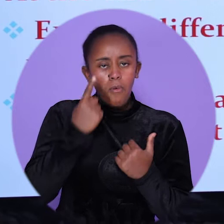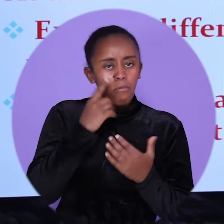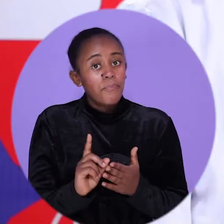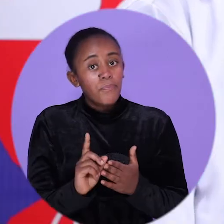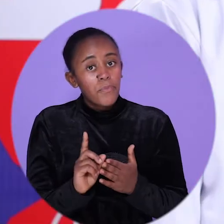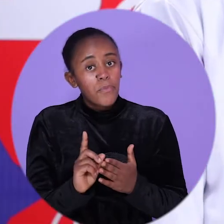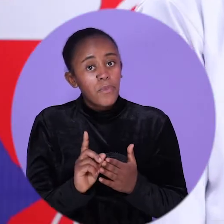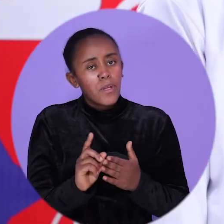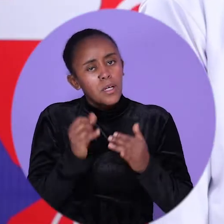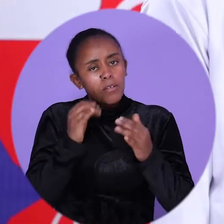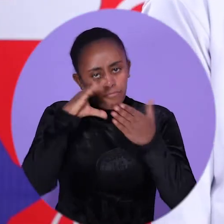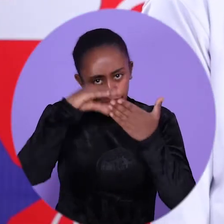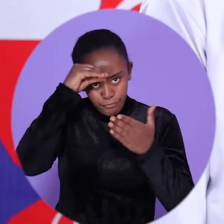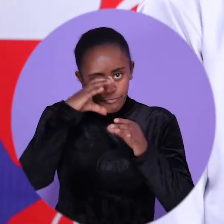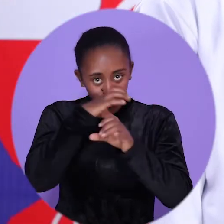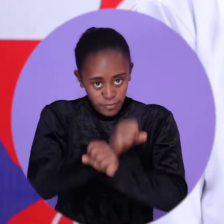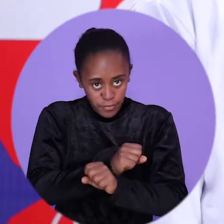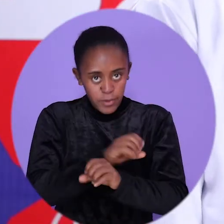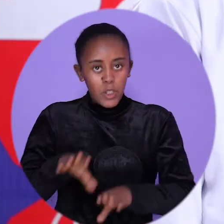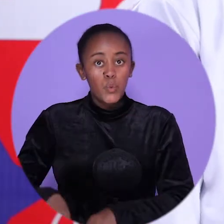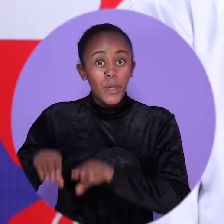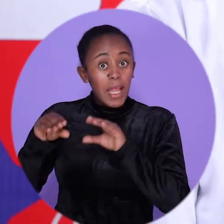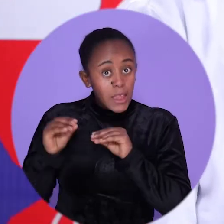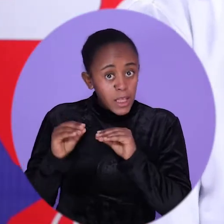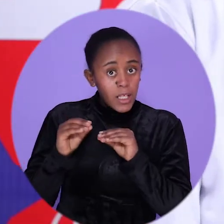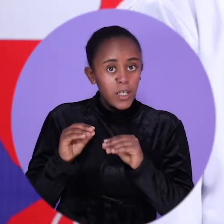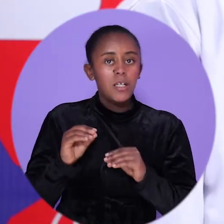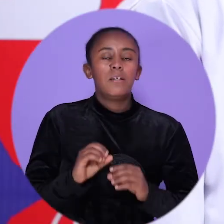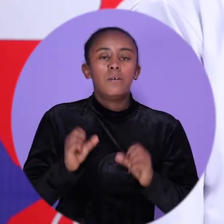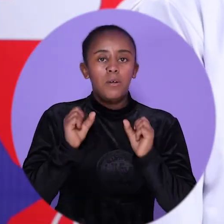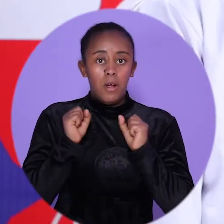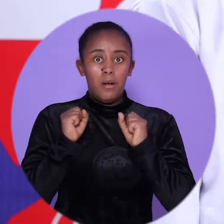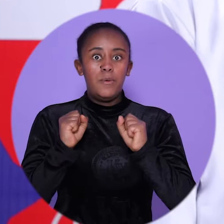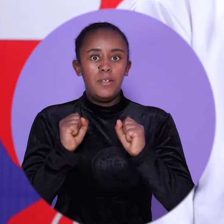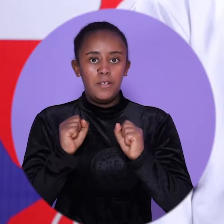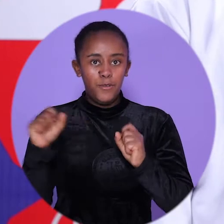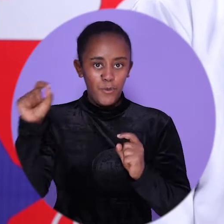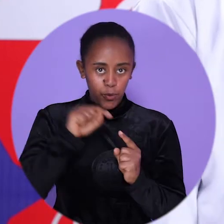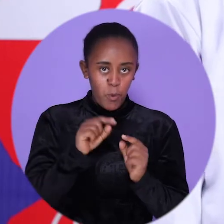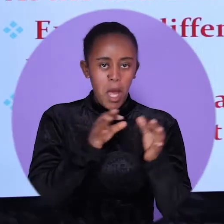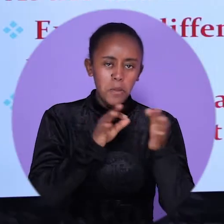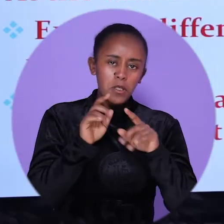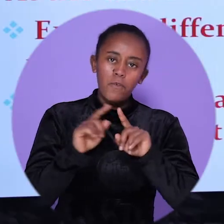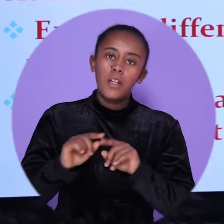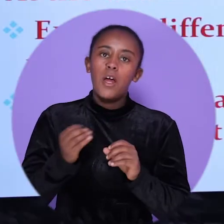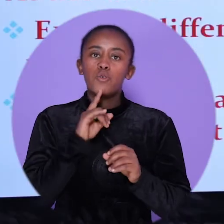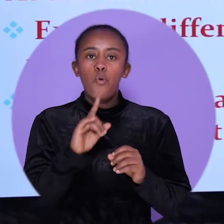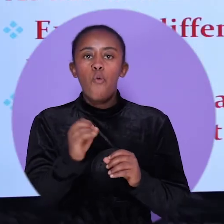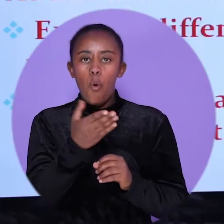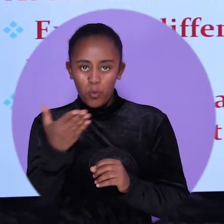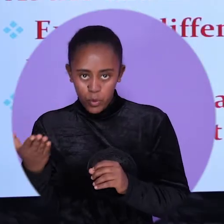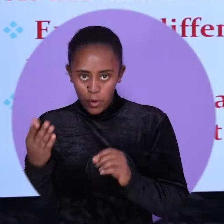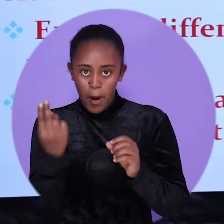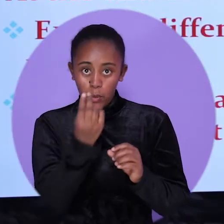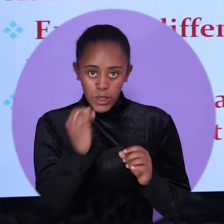objective is the end of this lesson, the student will be able to The first objective is express different kinds of objects by using